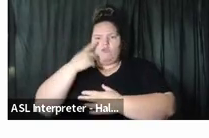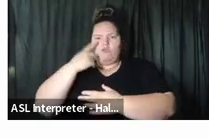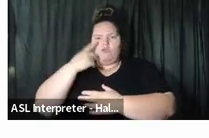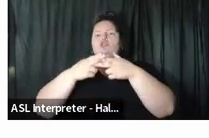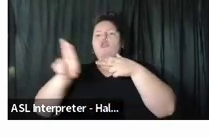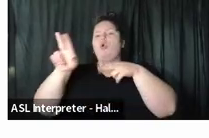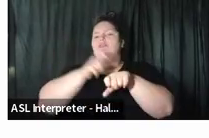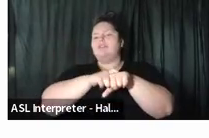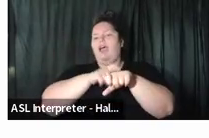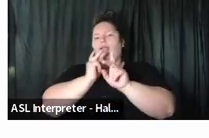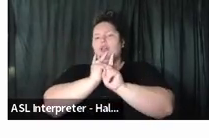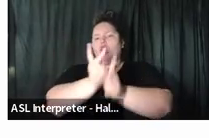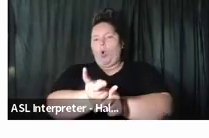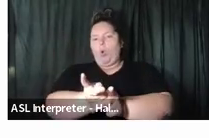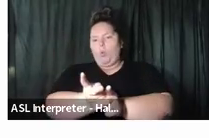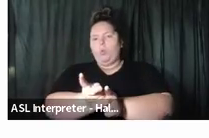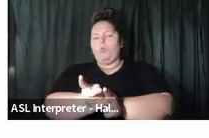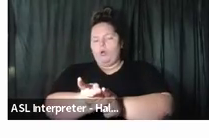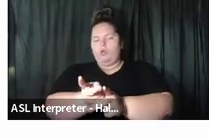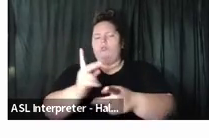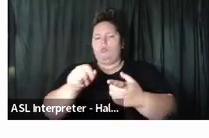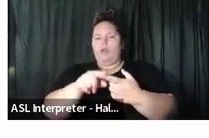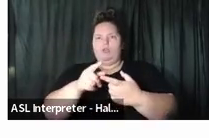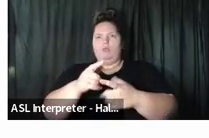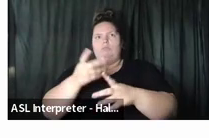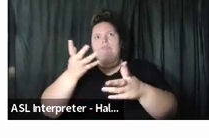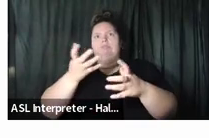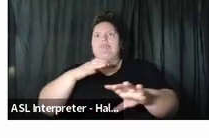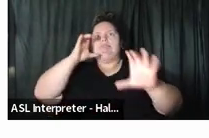while you're waiting for insurance to help out.